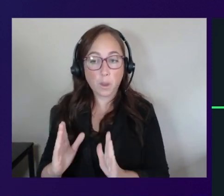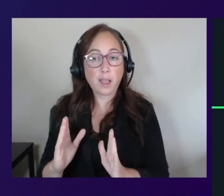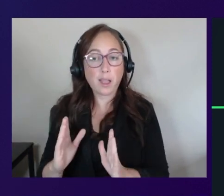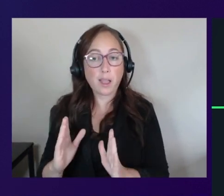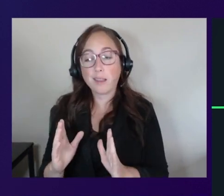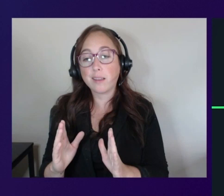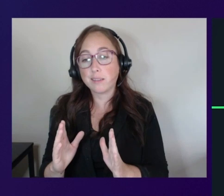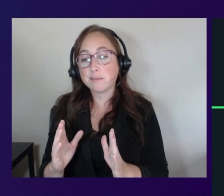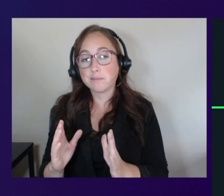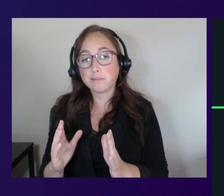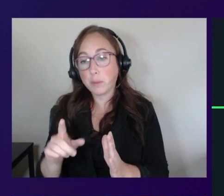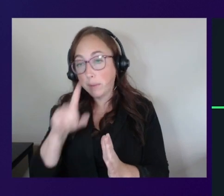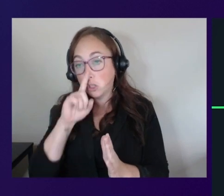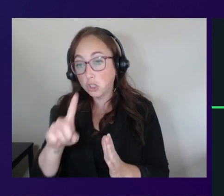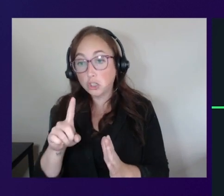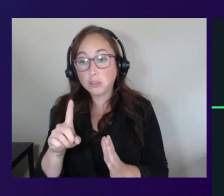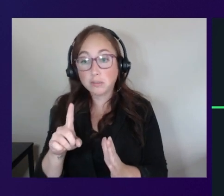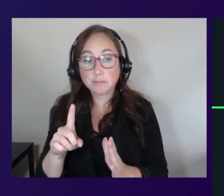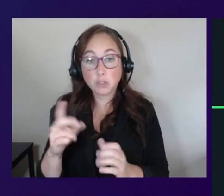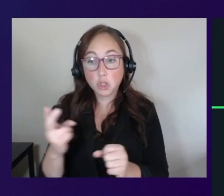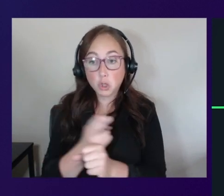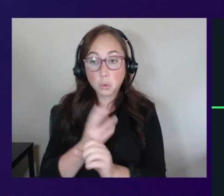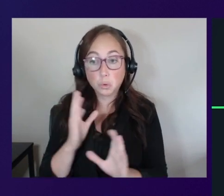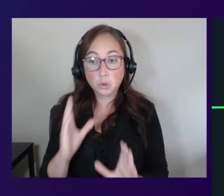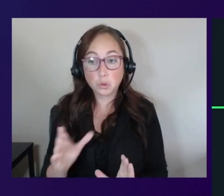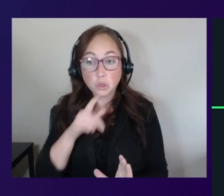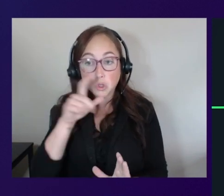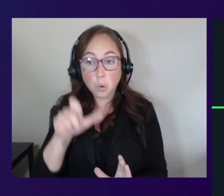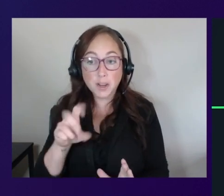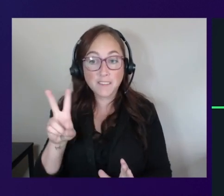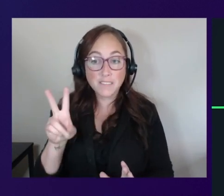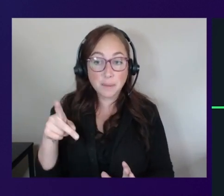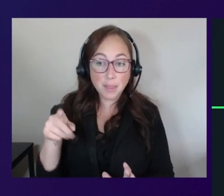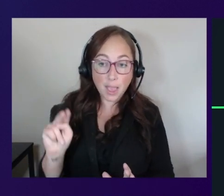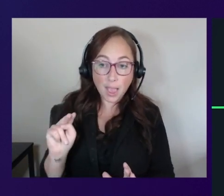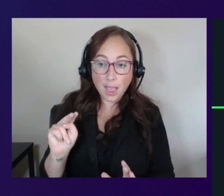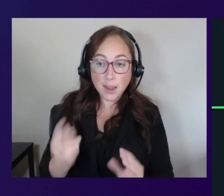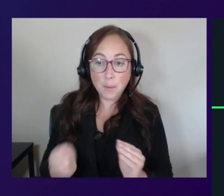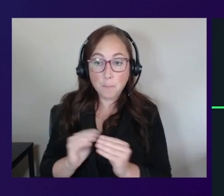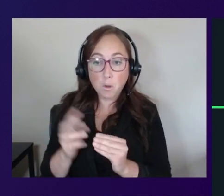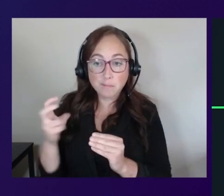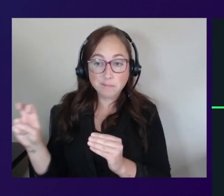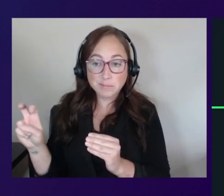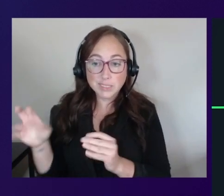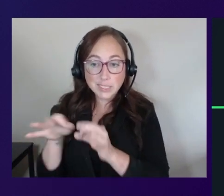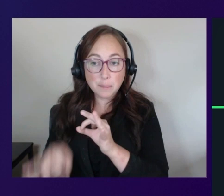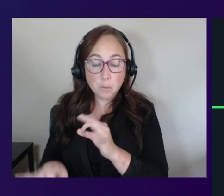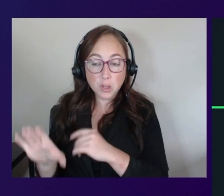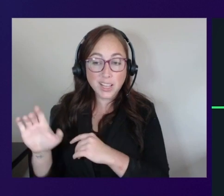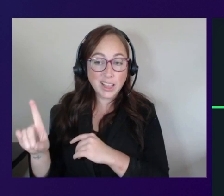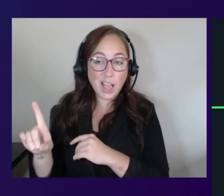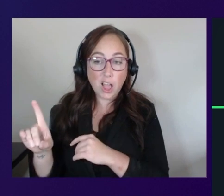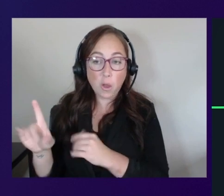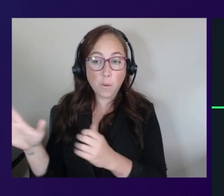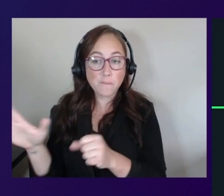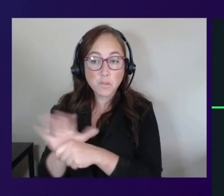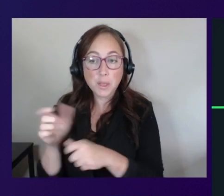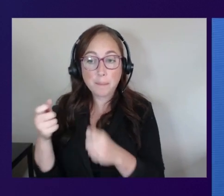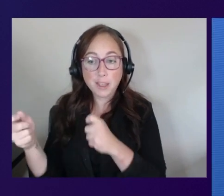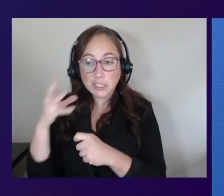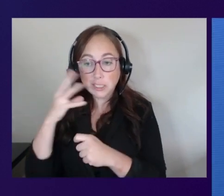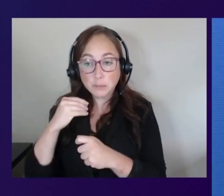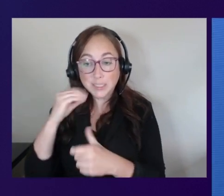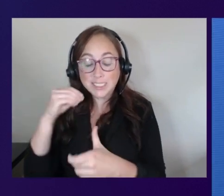problem and gets customers and end users out of the kind of the VPN world and into a very simple cloud, fully managed experience in the browser. And